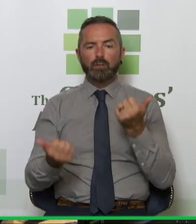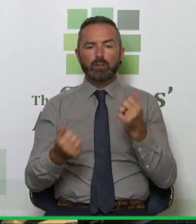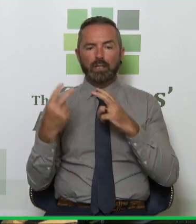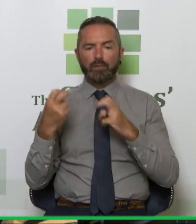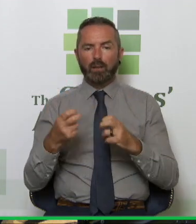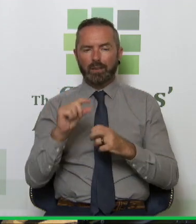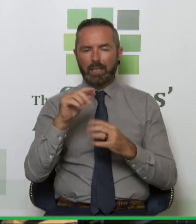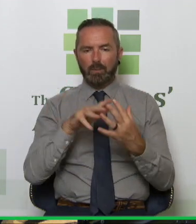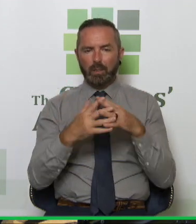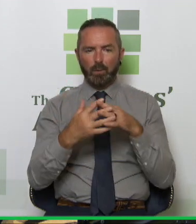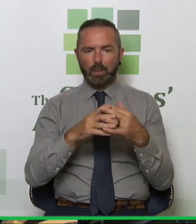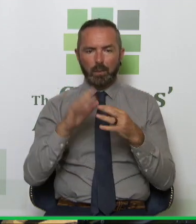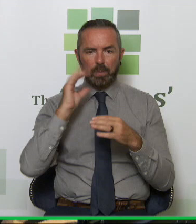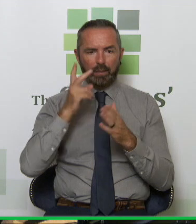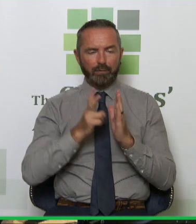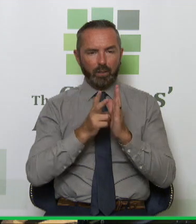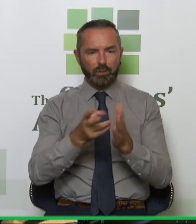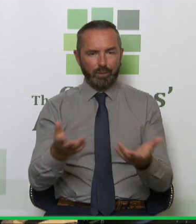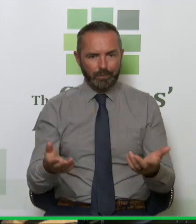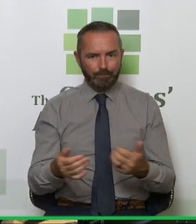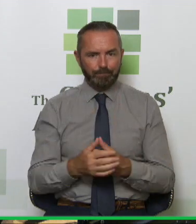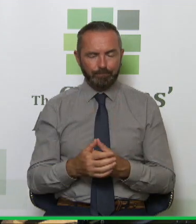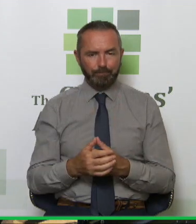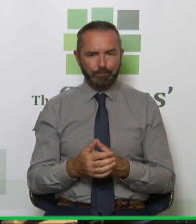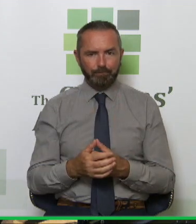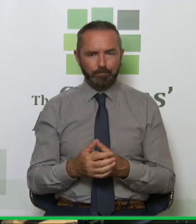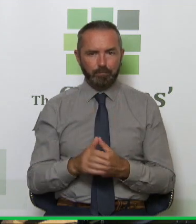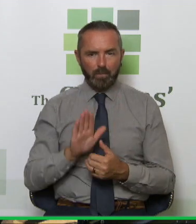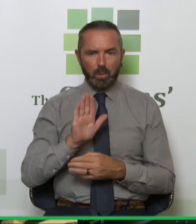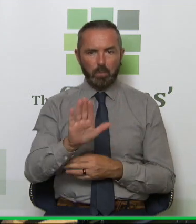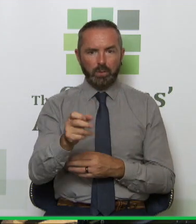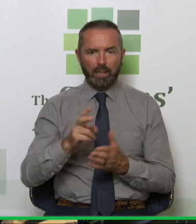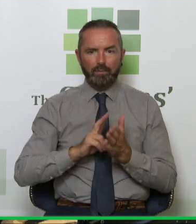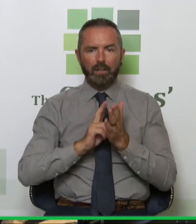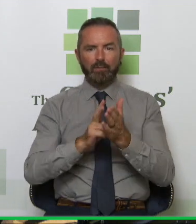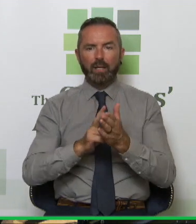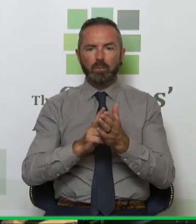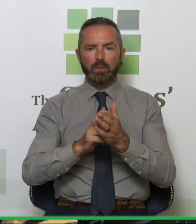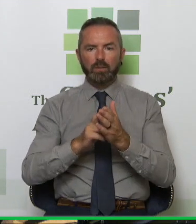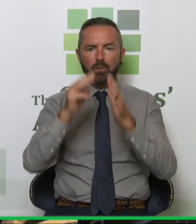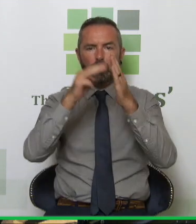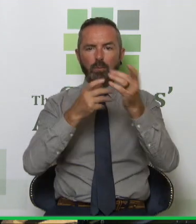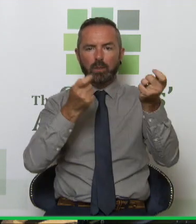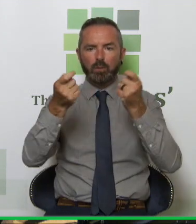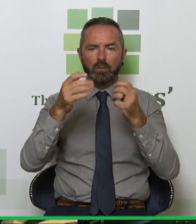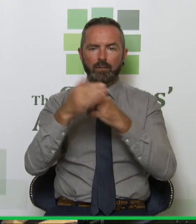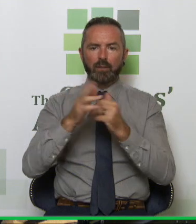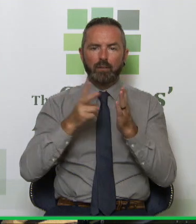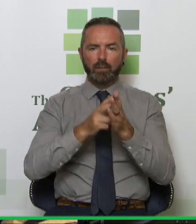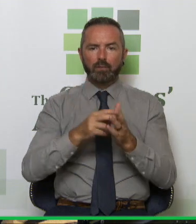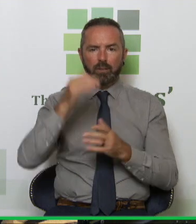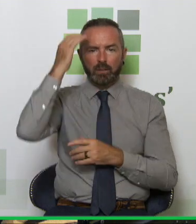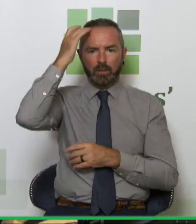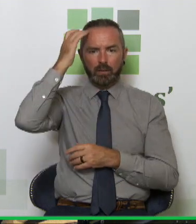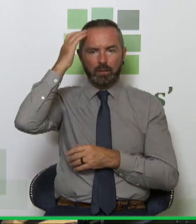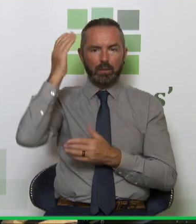slightly complicated by the fact that it's voluntary, so you have to have an evaluation program that controls for the voluntariness. So some of those highest